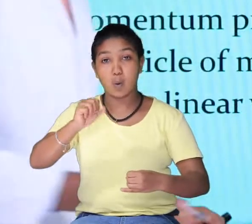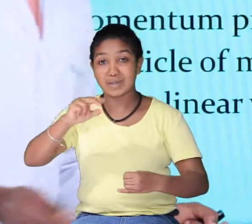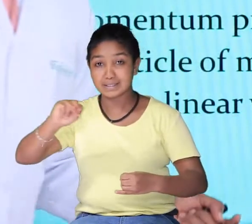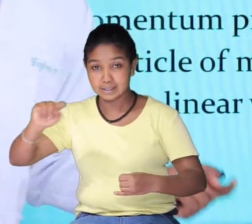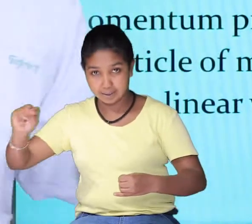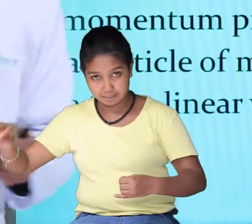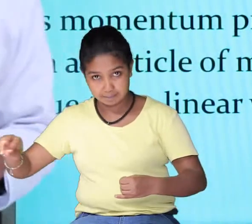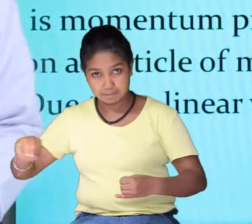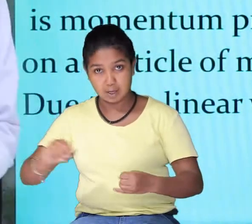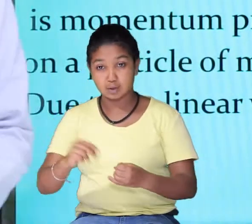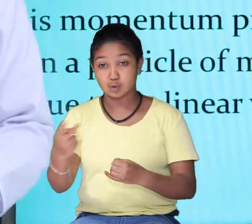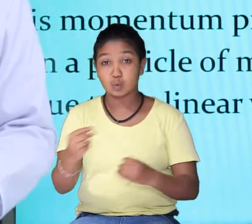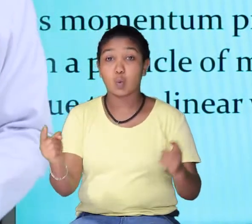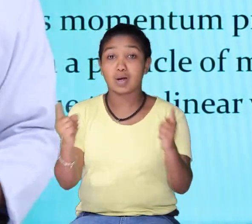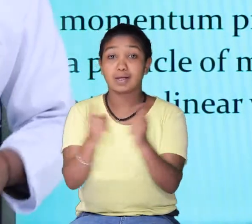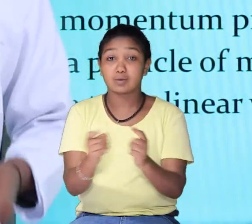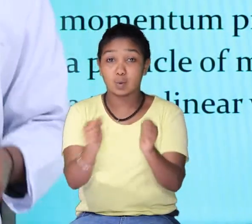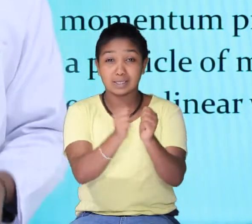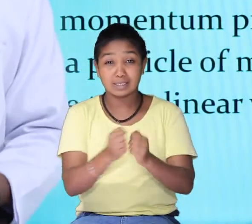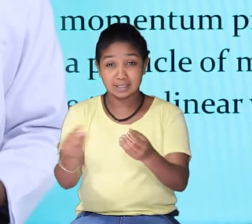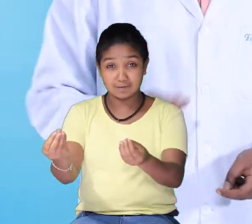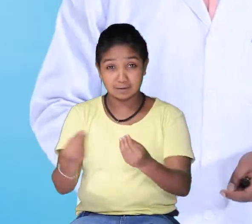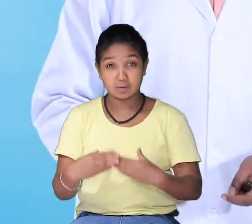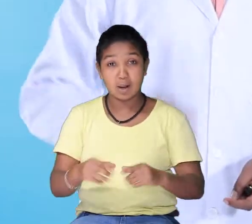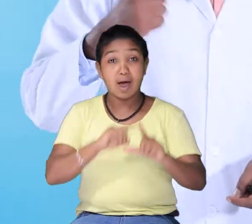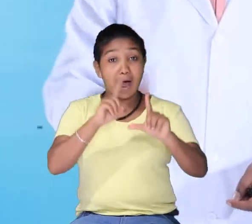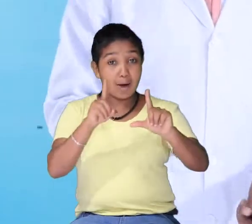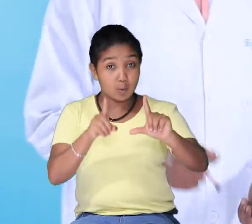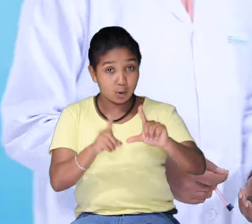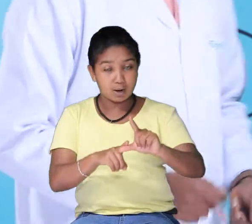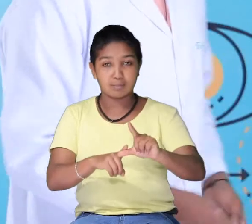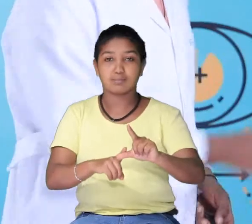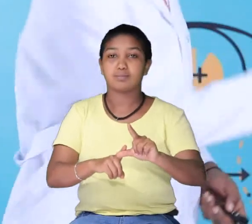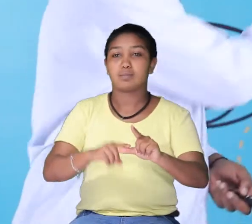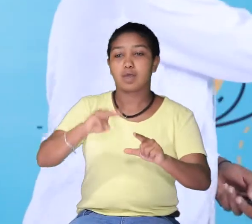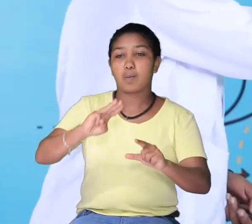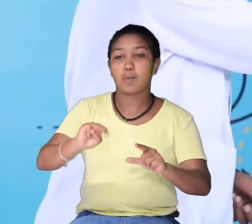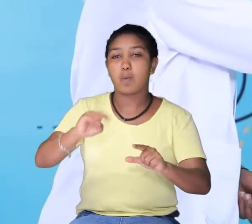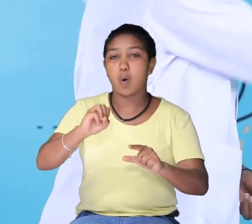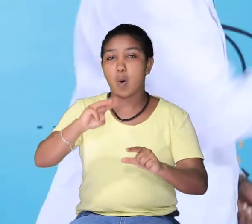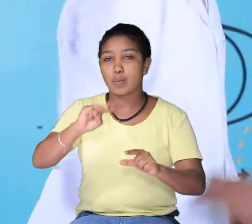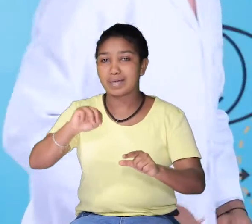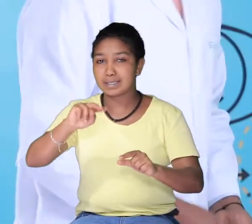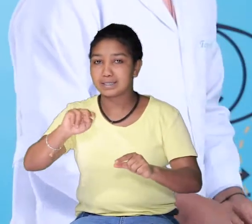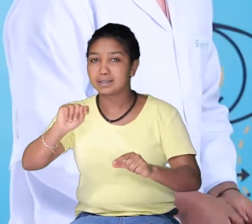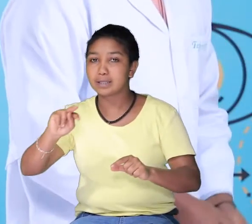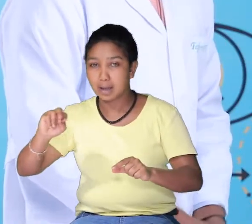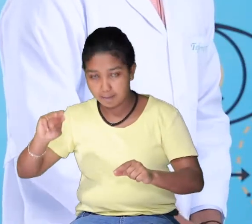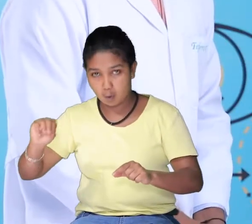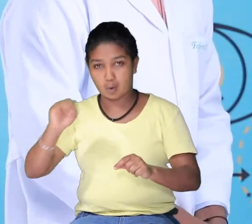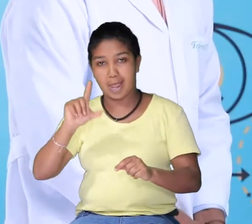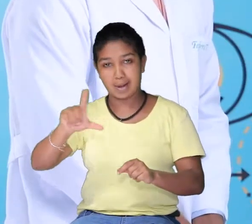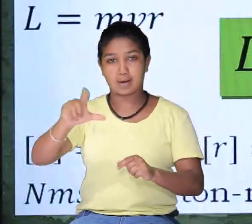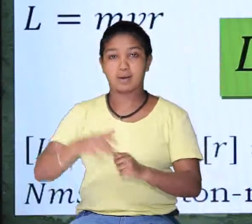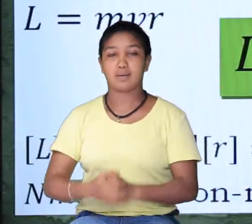moment arm, as these two correlate together, it gives us angular momentum. Let's see the expression here.